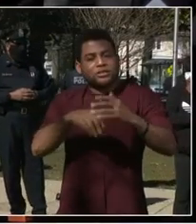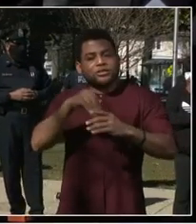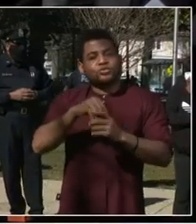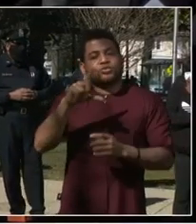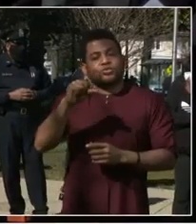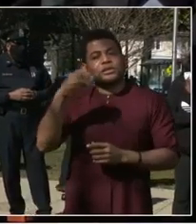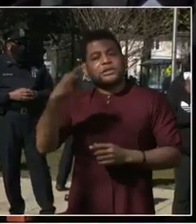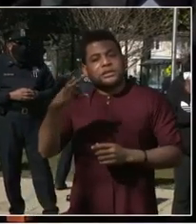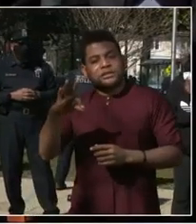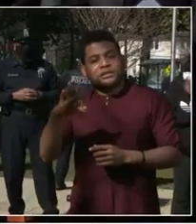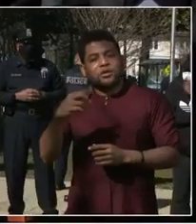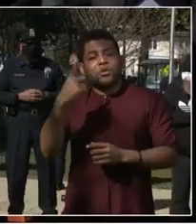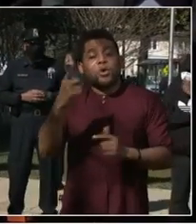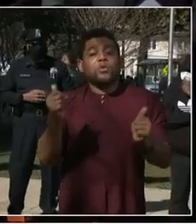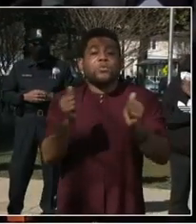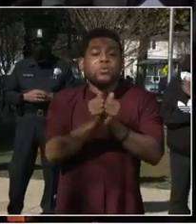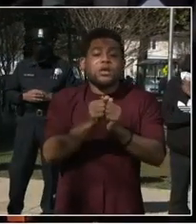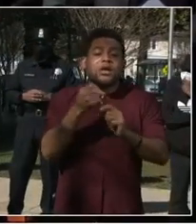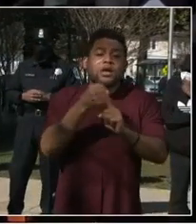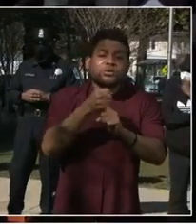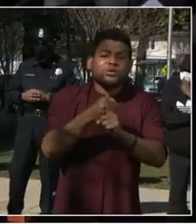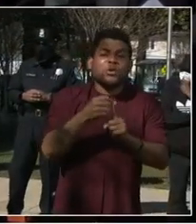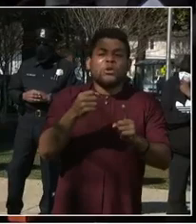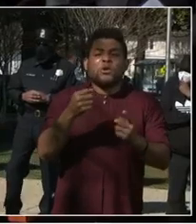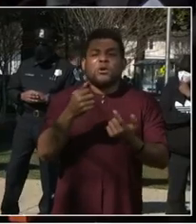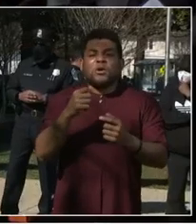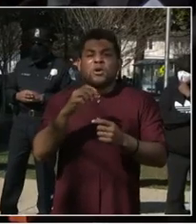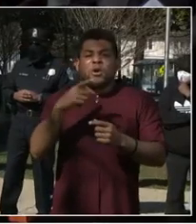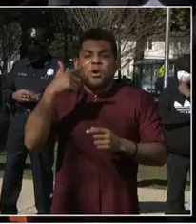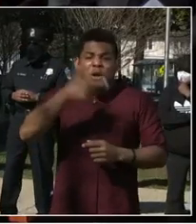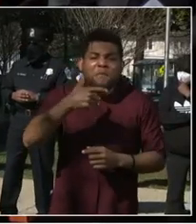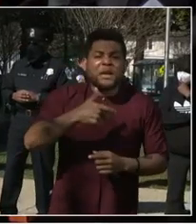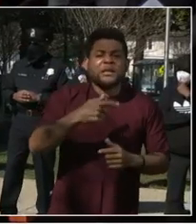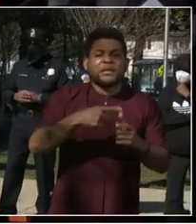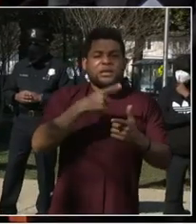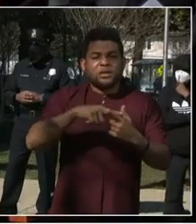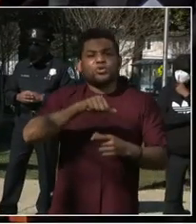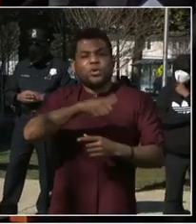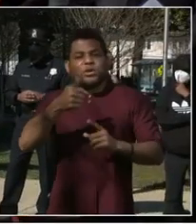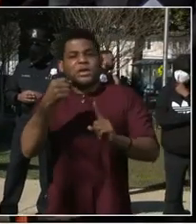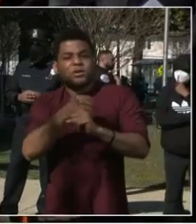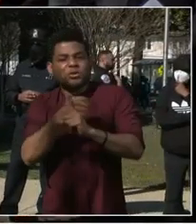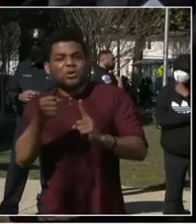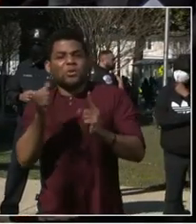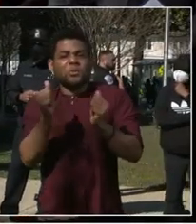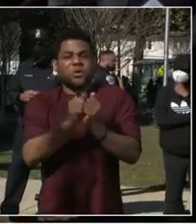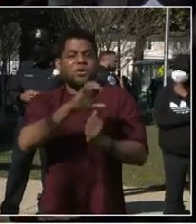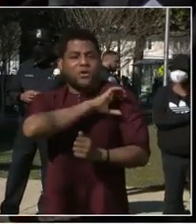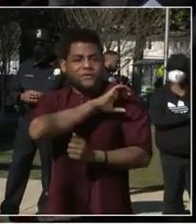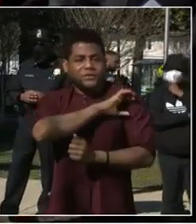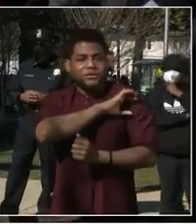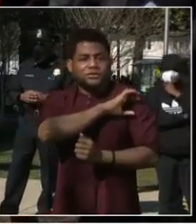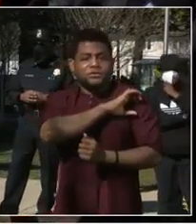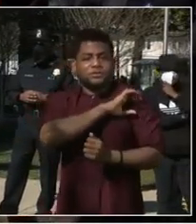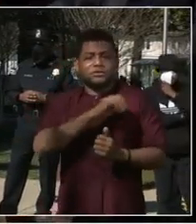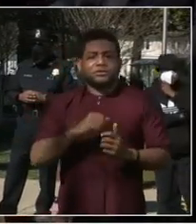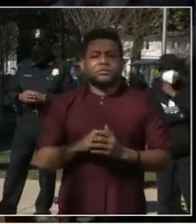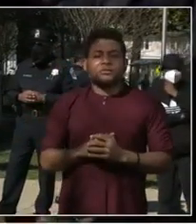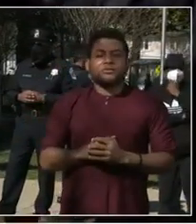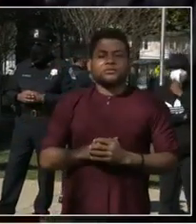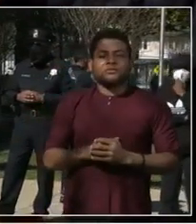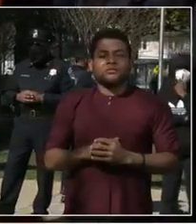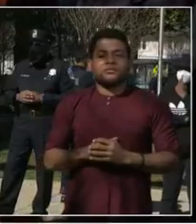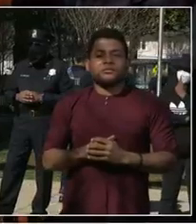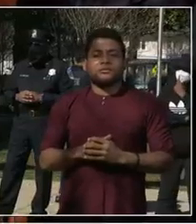assault with a weapon, and then the other Right. one was assault on an officer. And I think the chief can speak to those. Yeah, to answer yes to what you